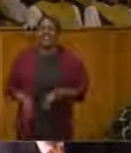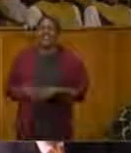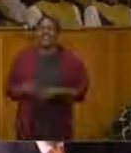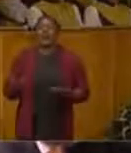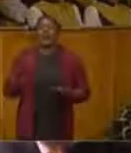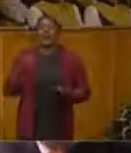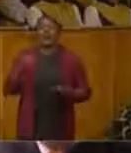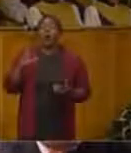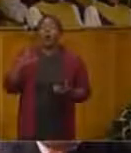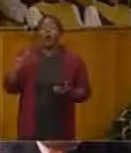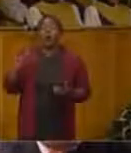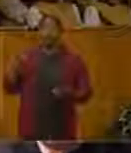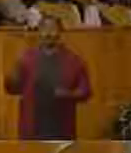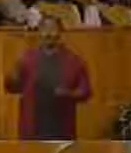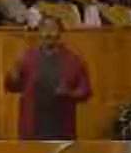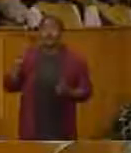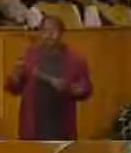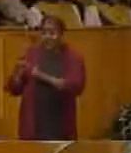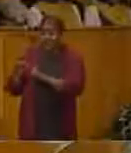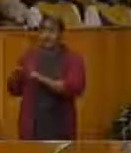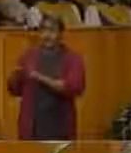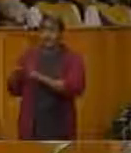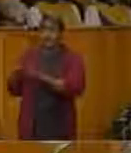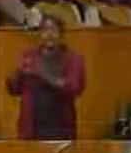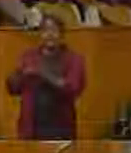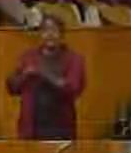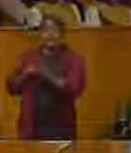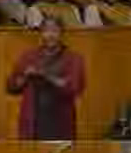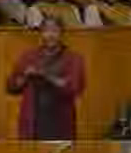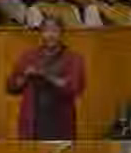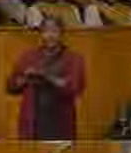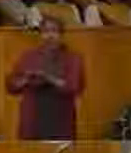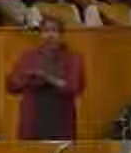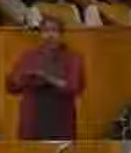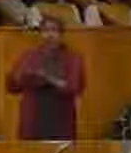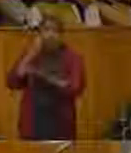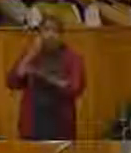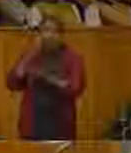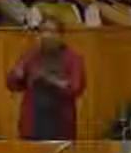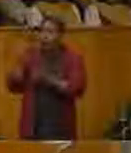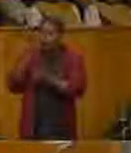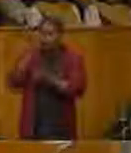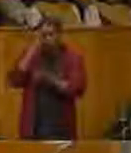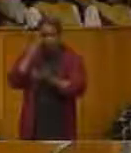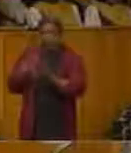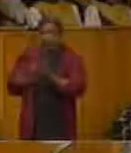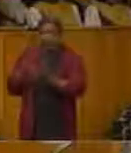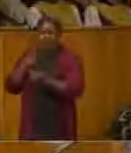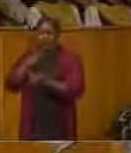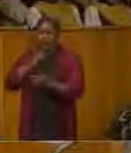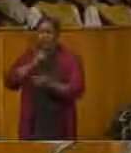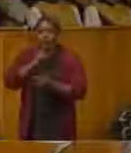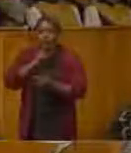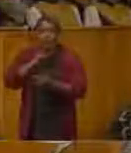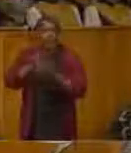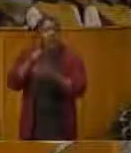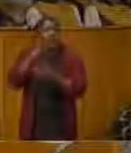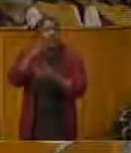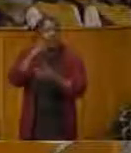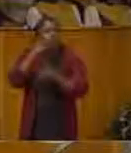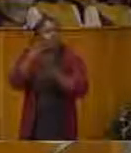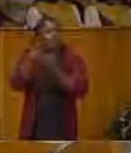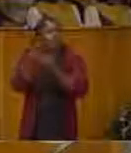The OJs put into eternal music form what we all know to be so true: that for the love of